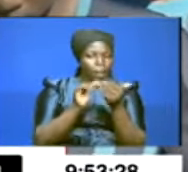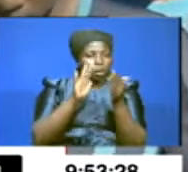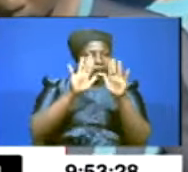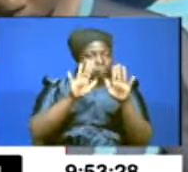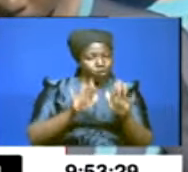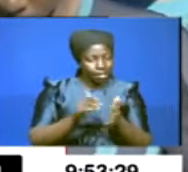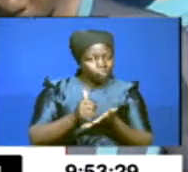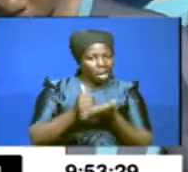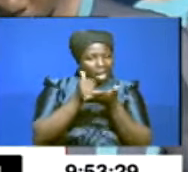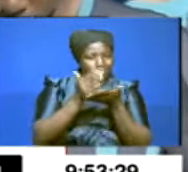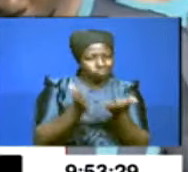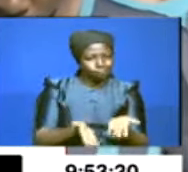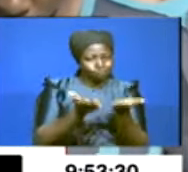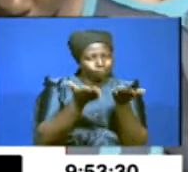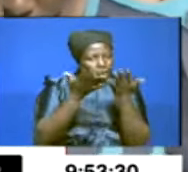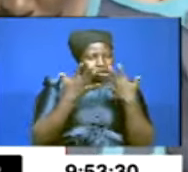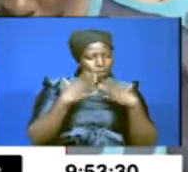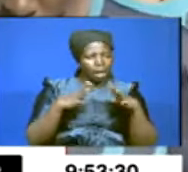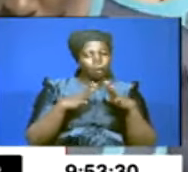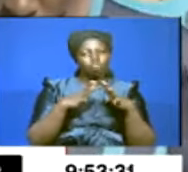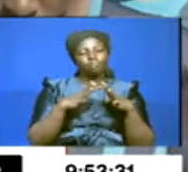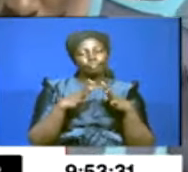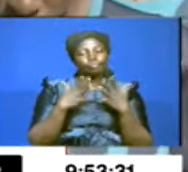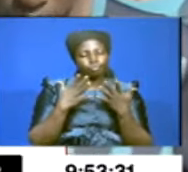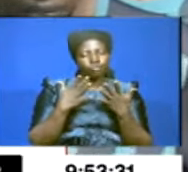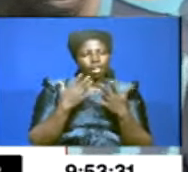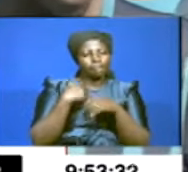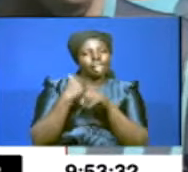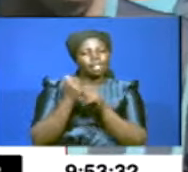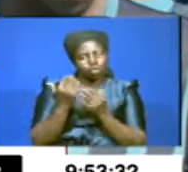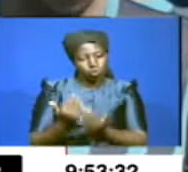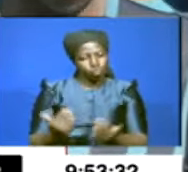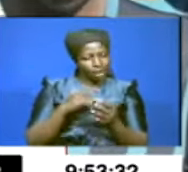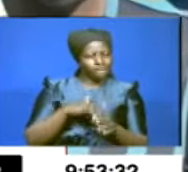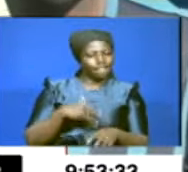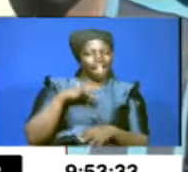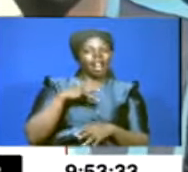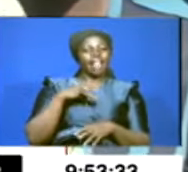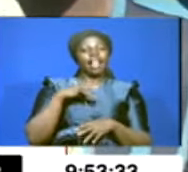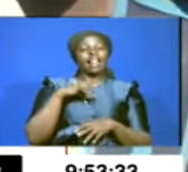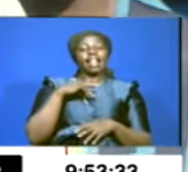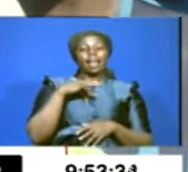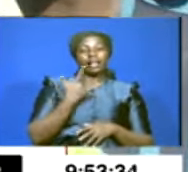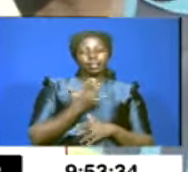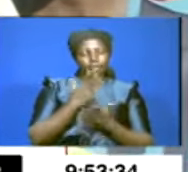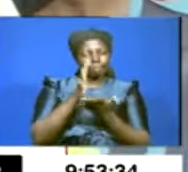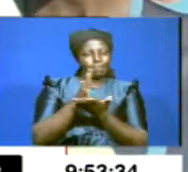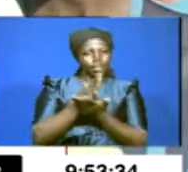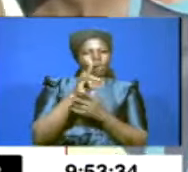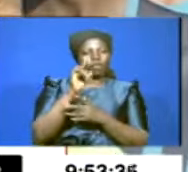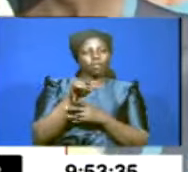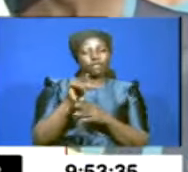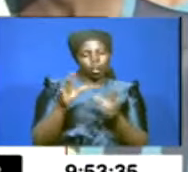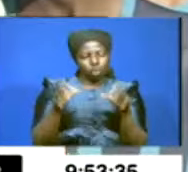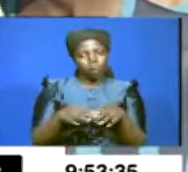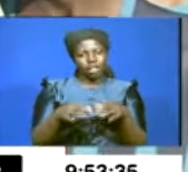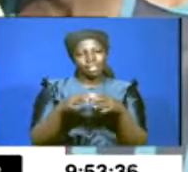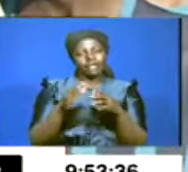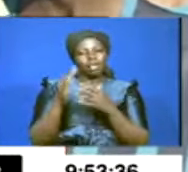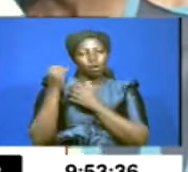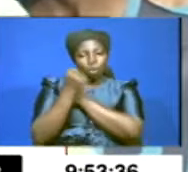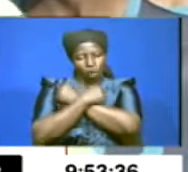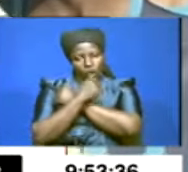kupatia watoto wa mtaa nafasi ya kufeel wako part ya mtaa, your hope and love, and then from there to na progress to tap those